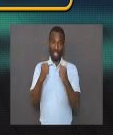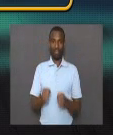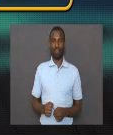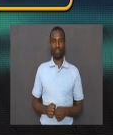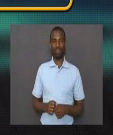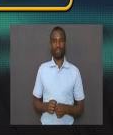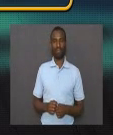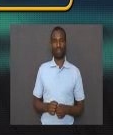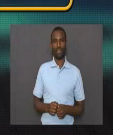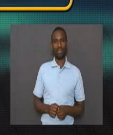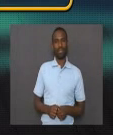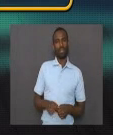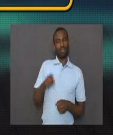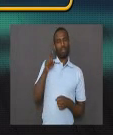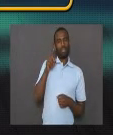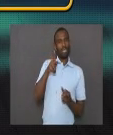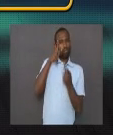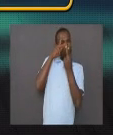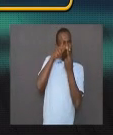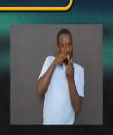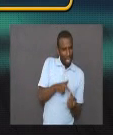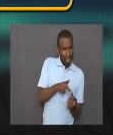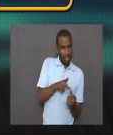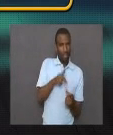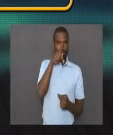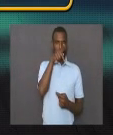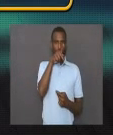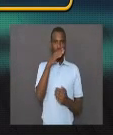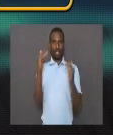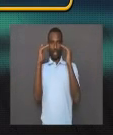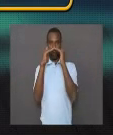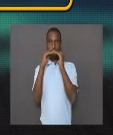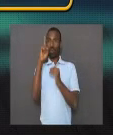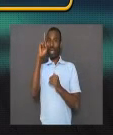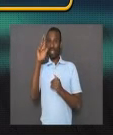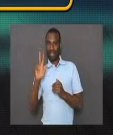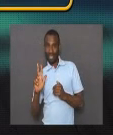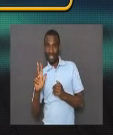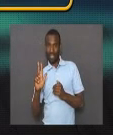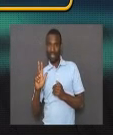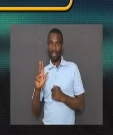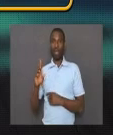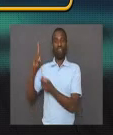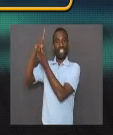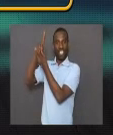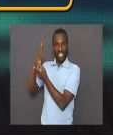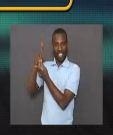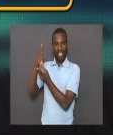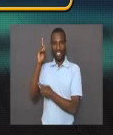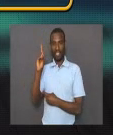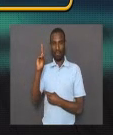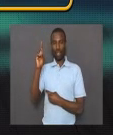Thus, pressure is equal to 1/3 the density of the